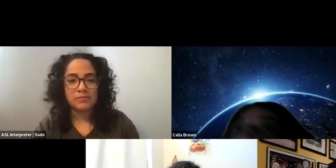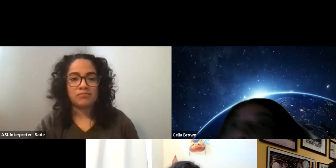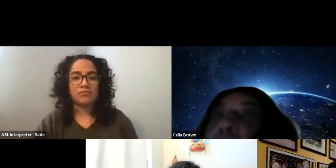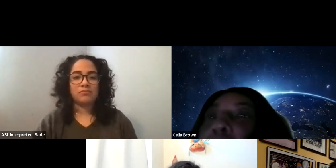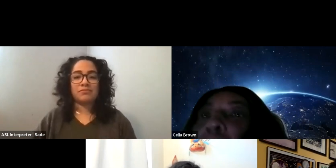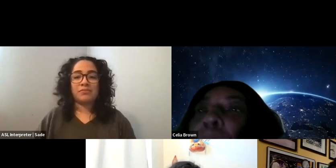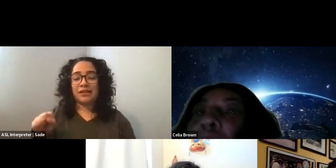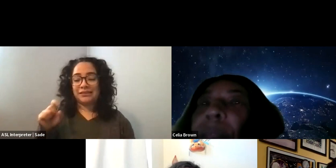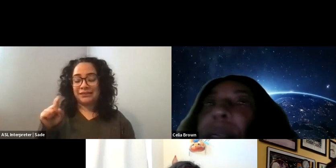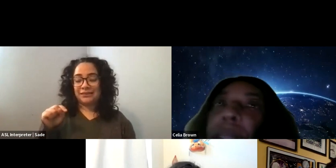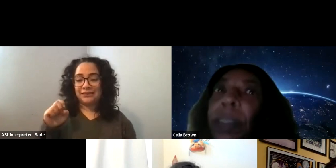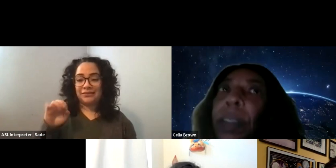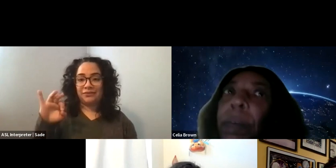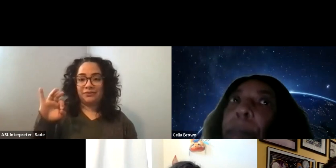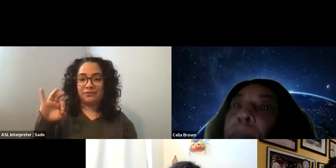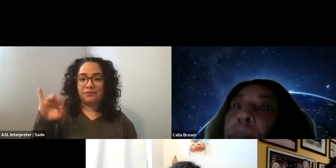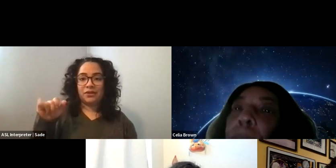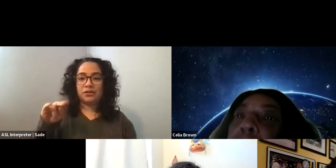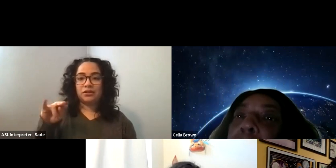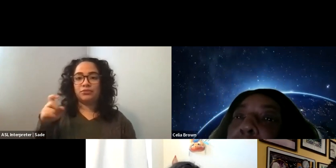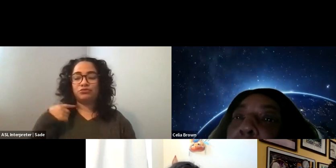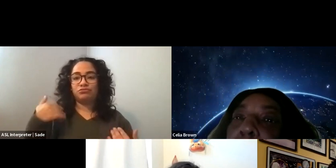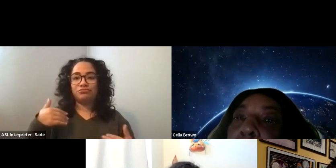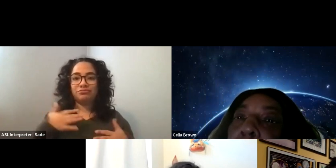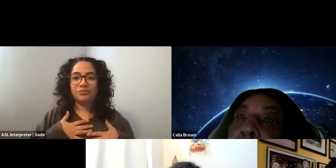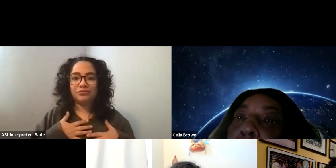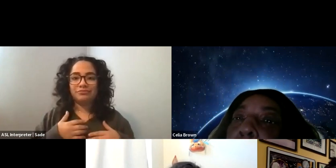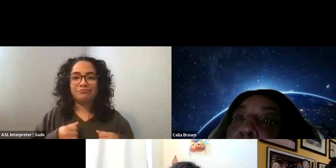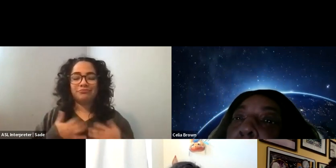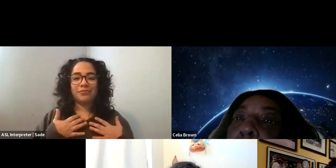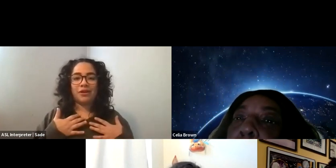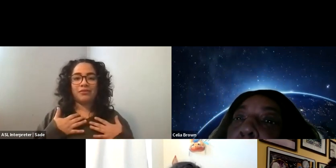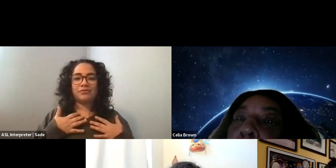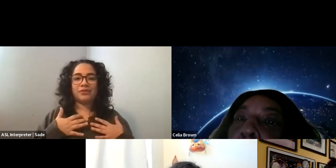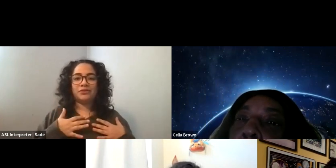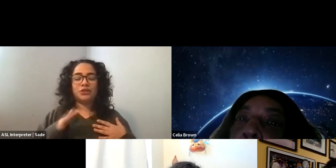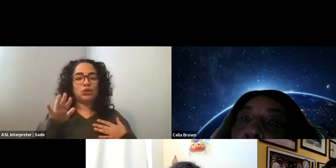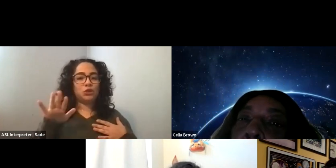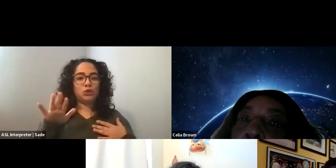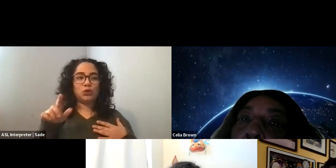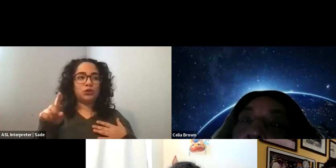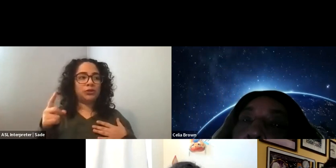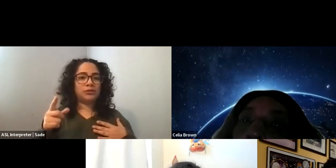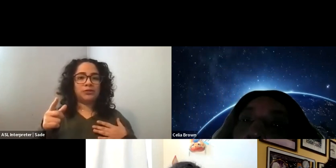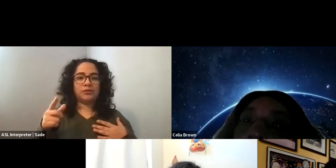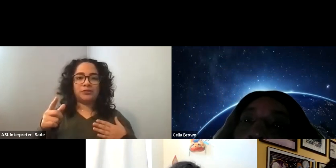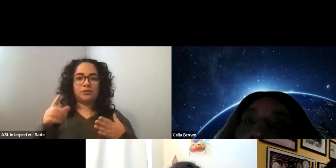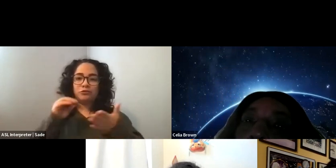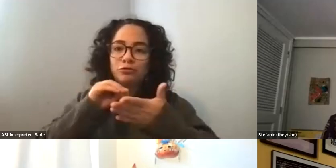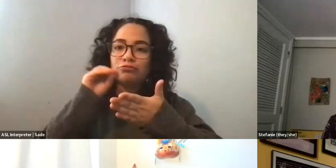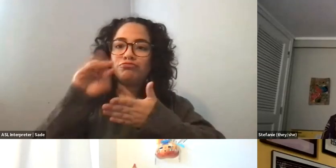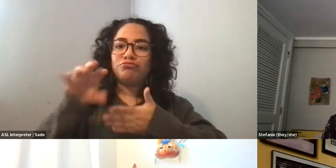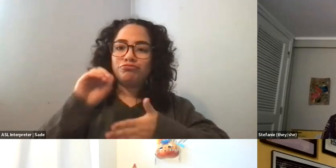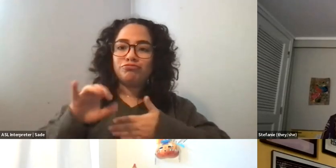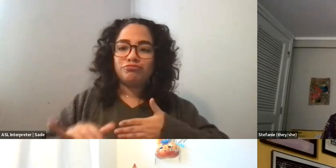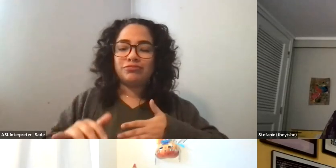Stefanie, I'm just like blown away by, you know, you're like just laying down the lineage and ancestors,